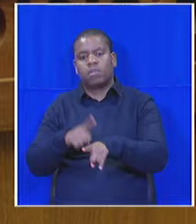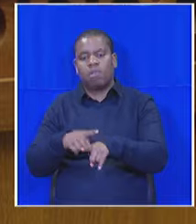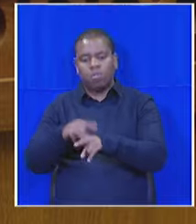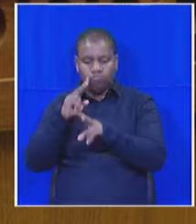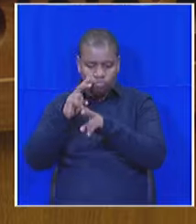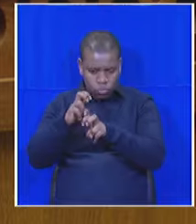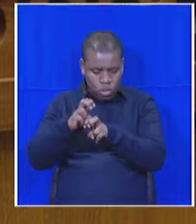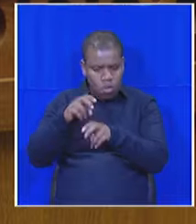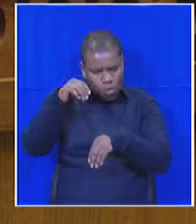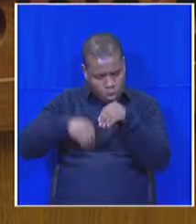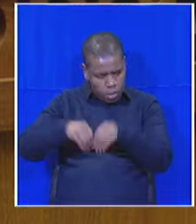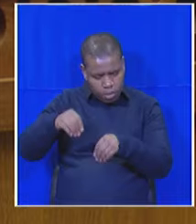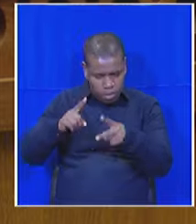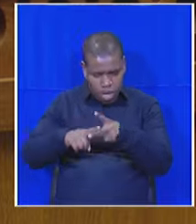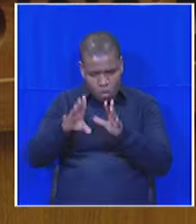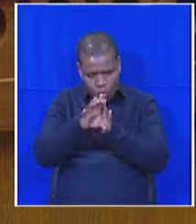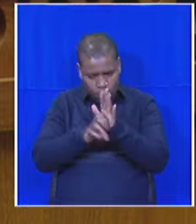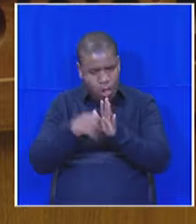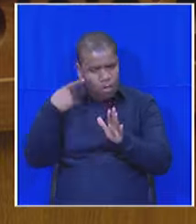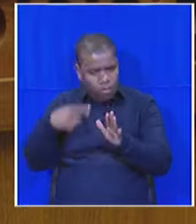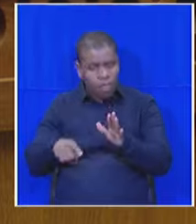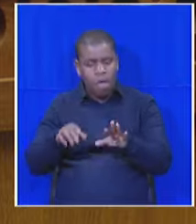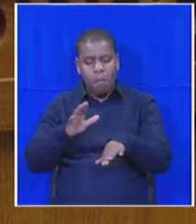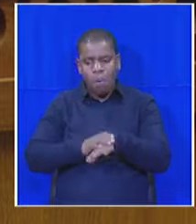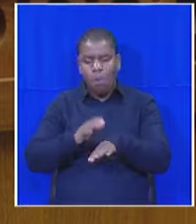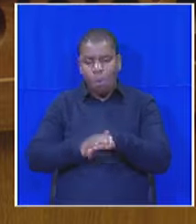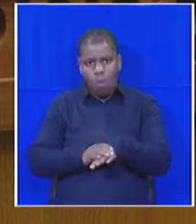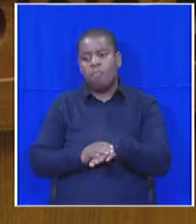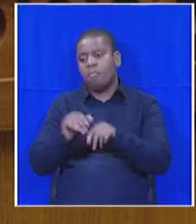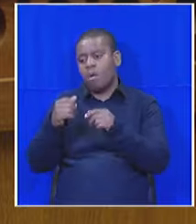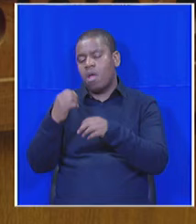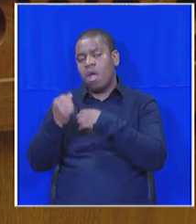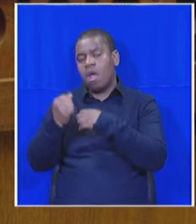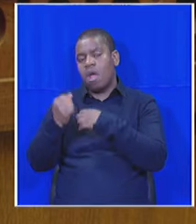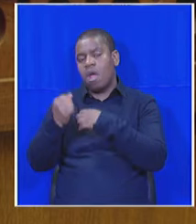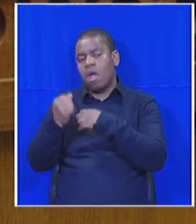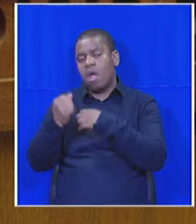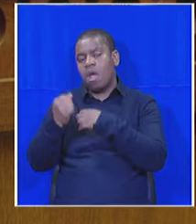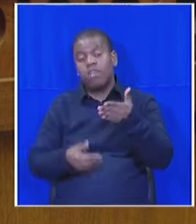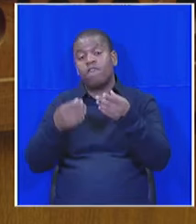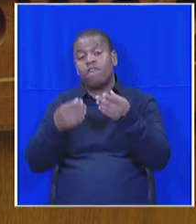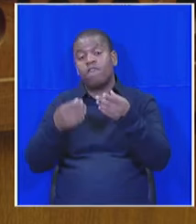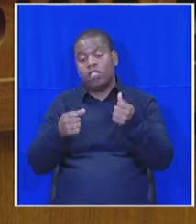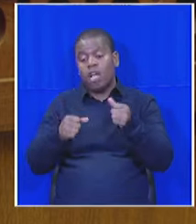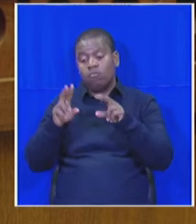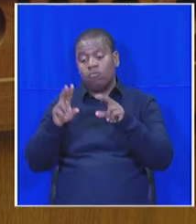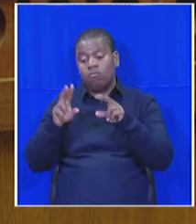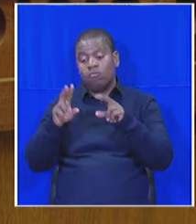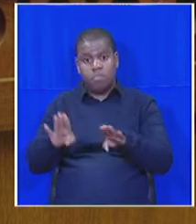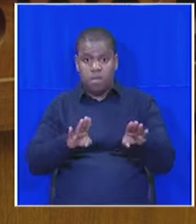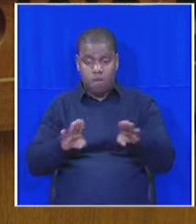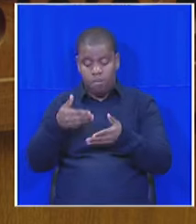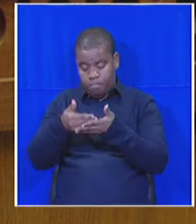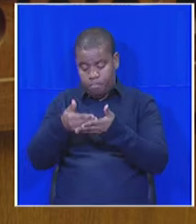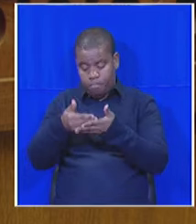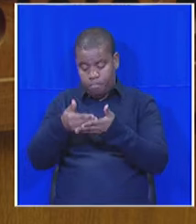and unethical practices in the public service, and it generates an annual fact sheet on financial misconduct. The Public Service